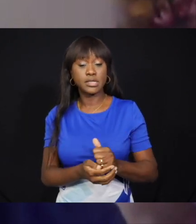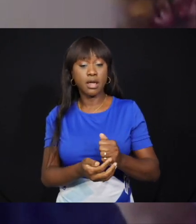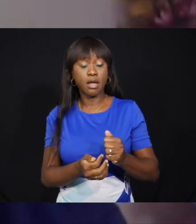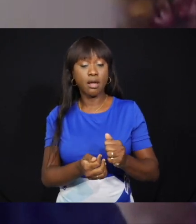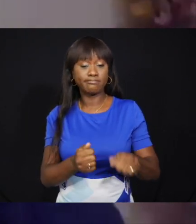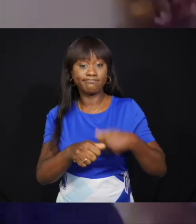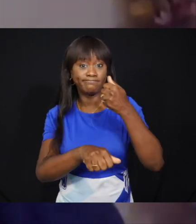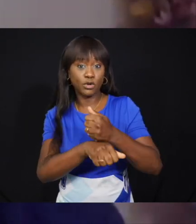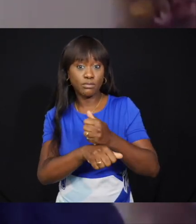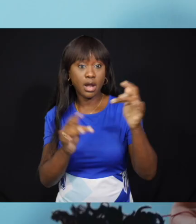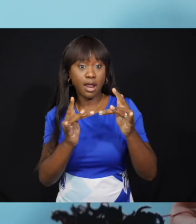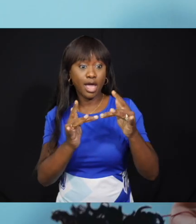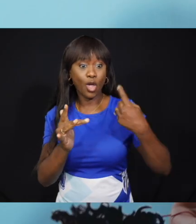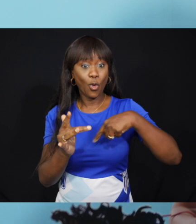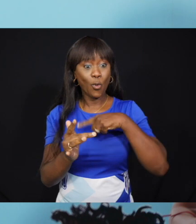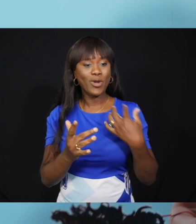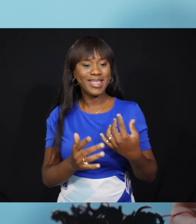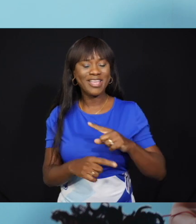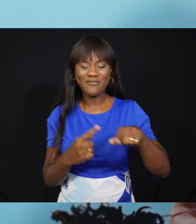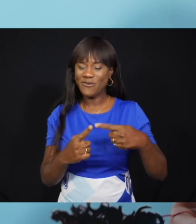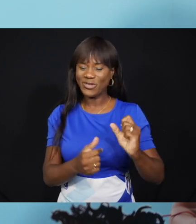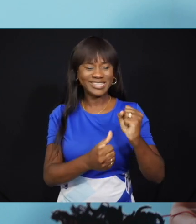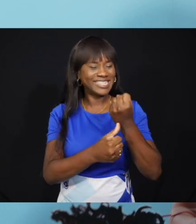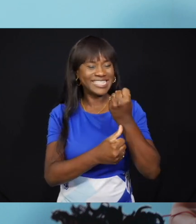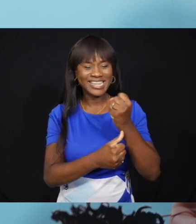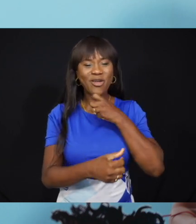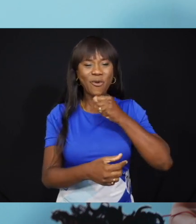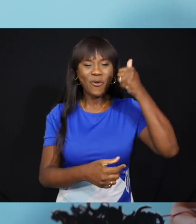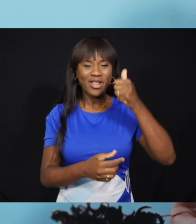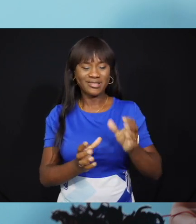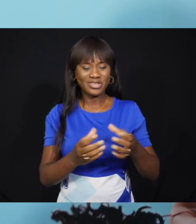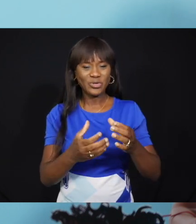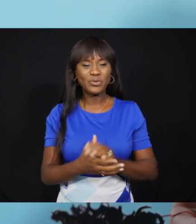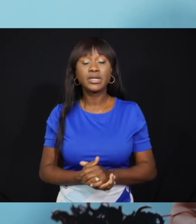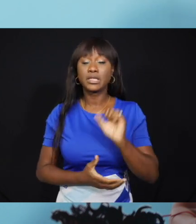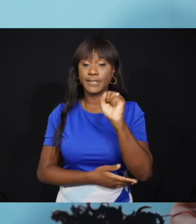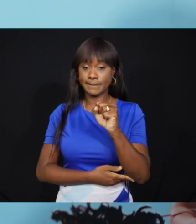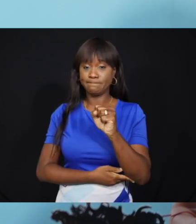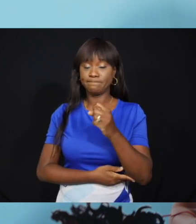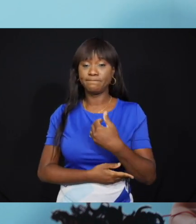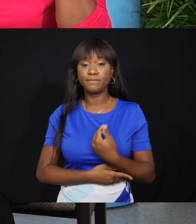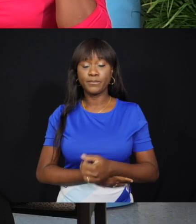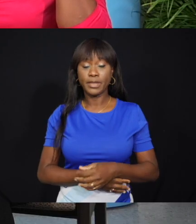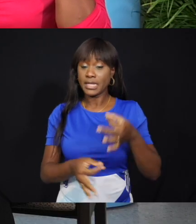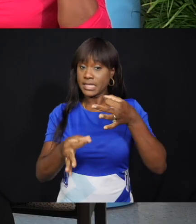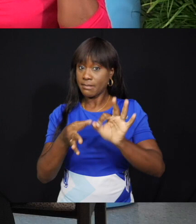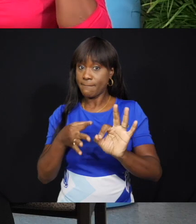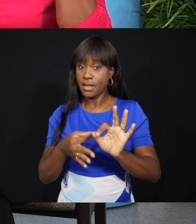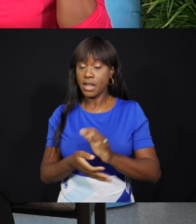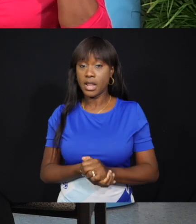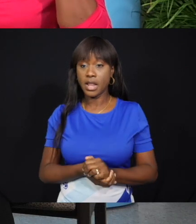the comfort of their homes. Thank you very much. Is there a website we can visit to book our appointments